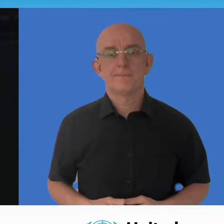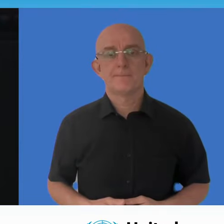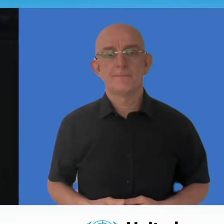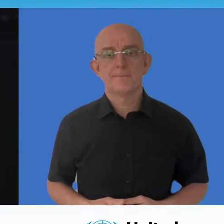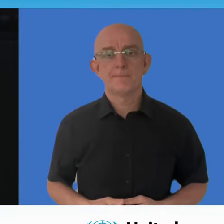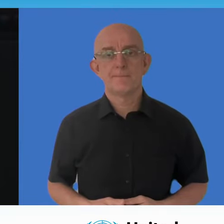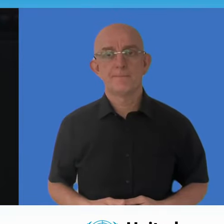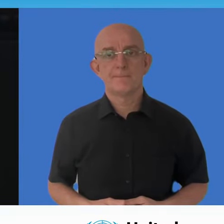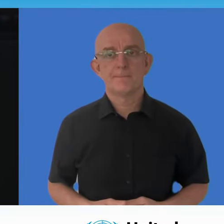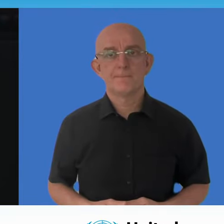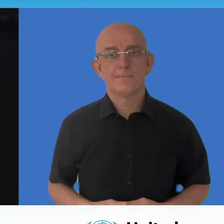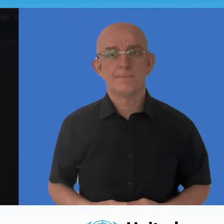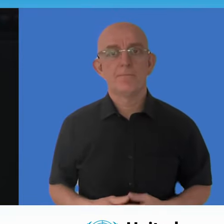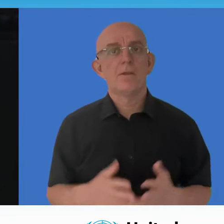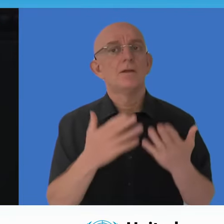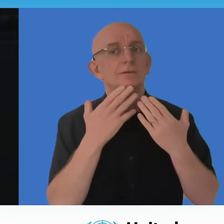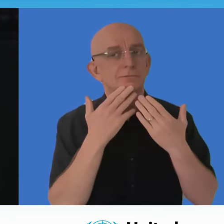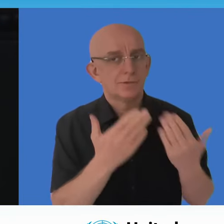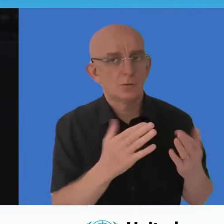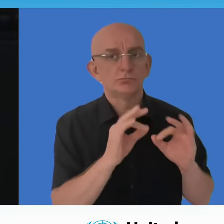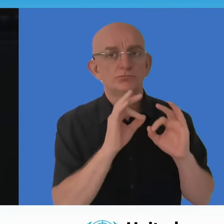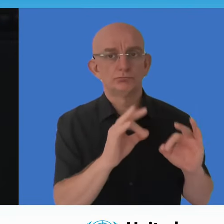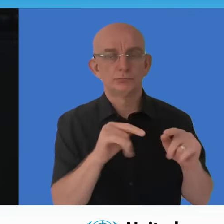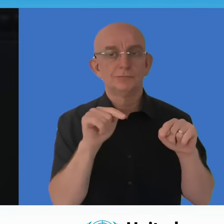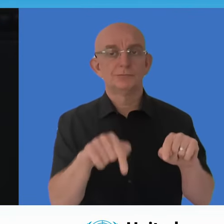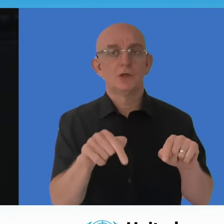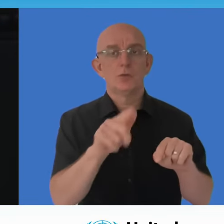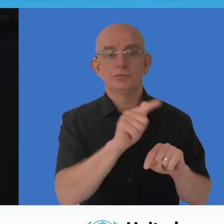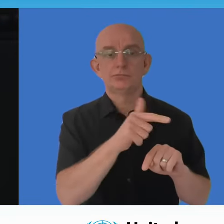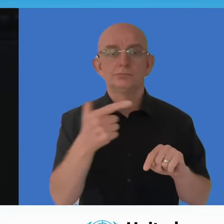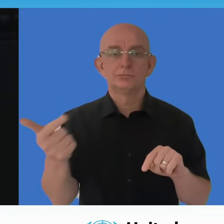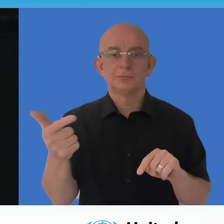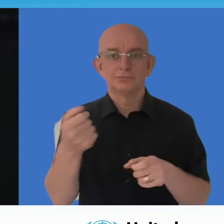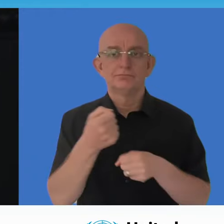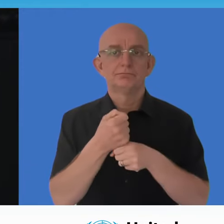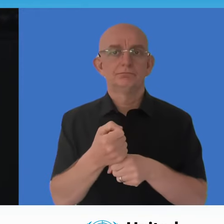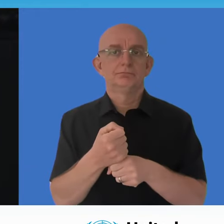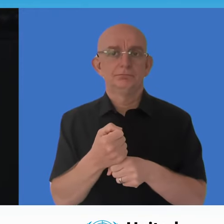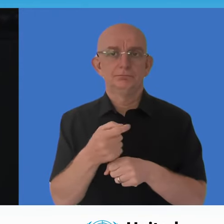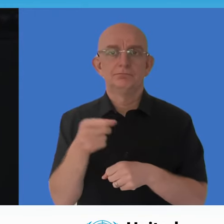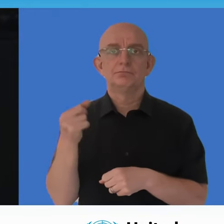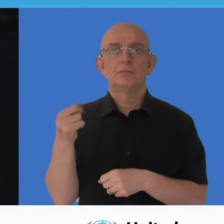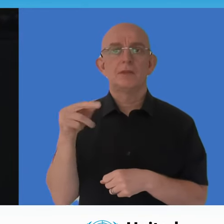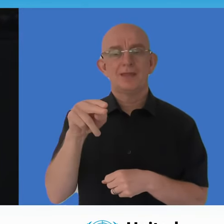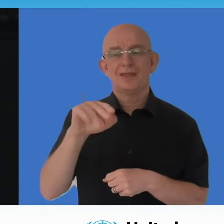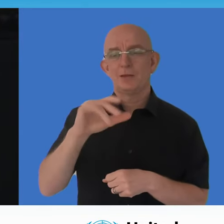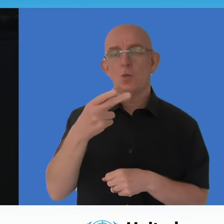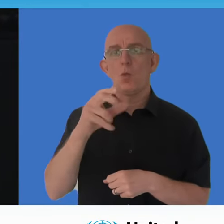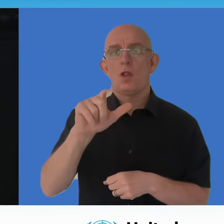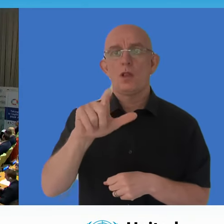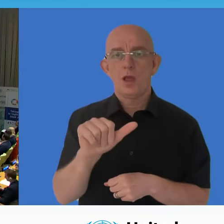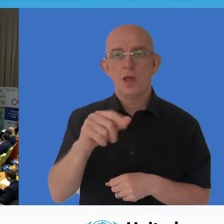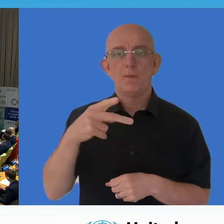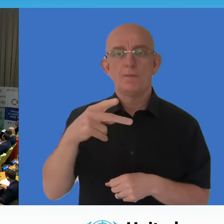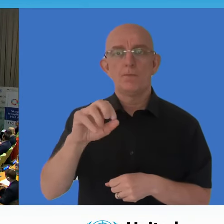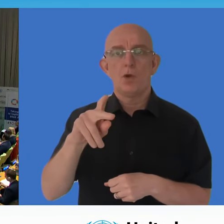Now let's invite Mr. Mykola Popadiuk, a youth delegate from Ukraine.